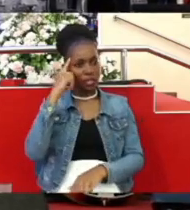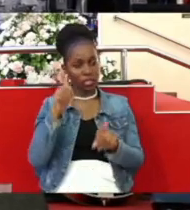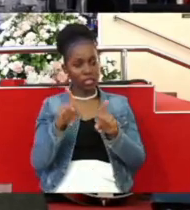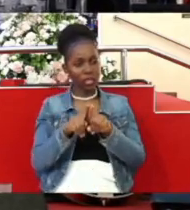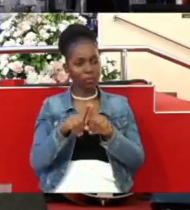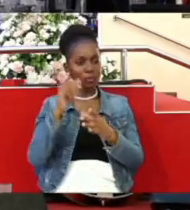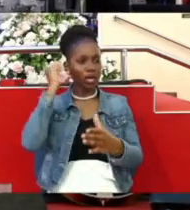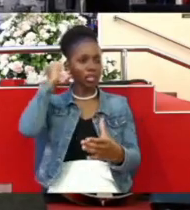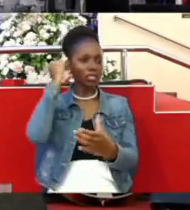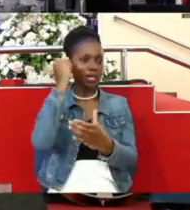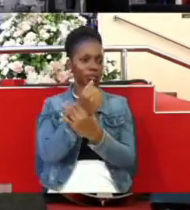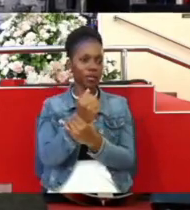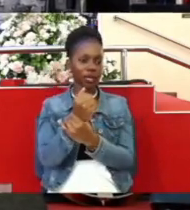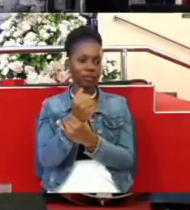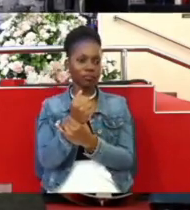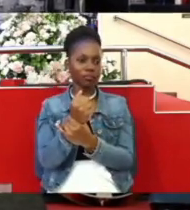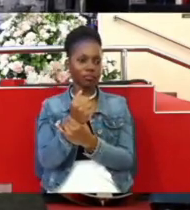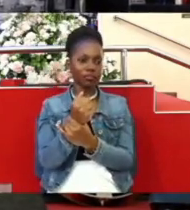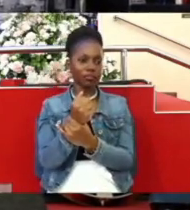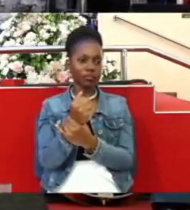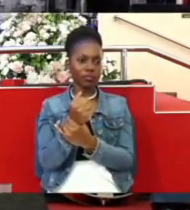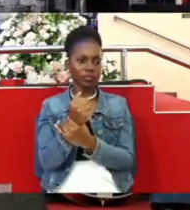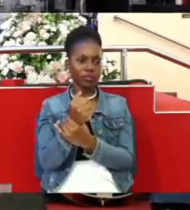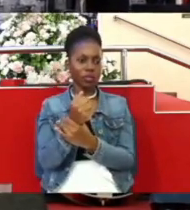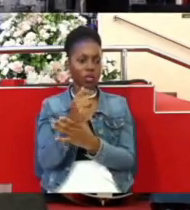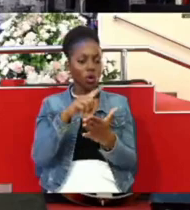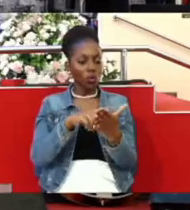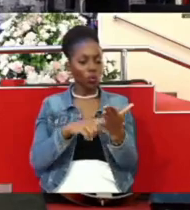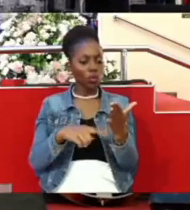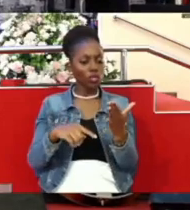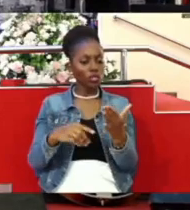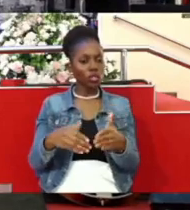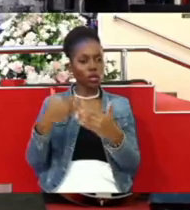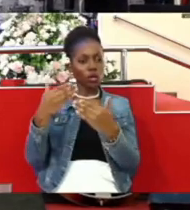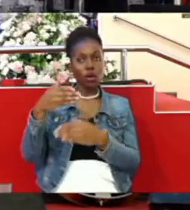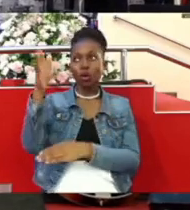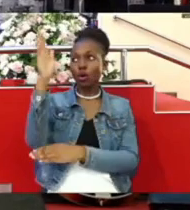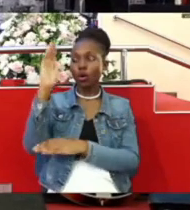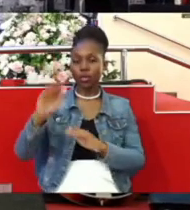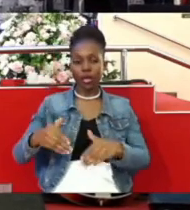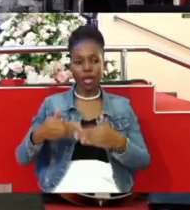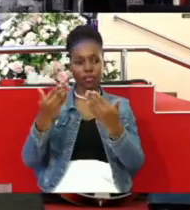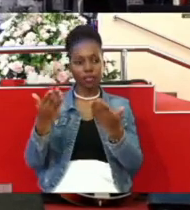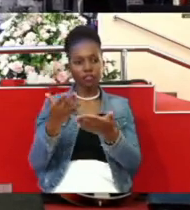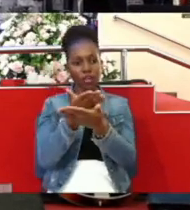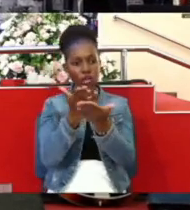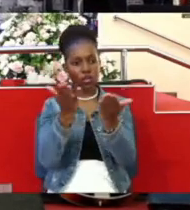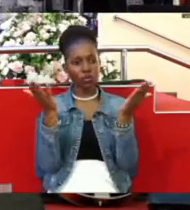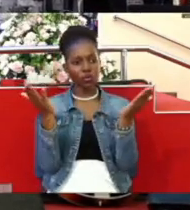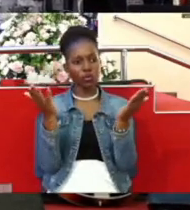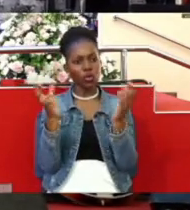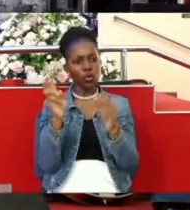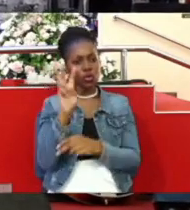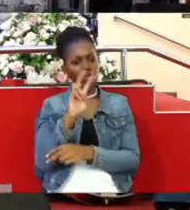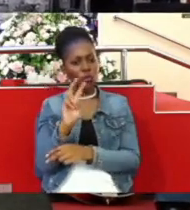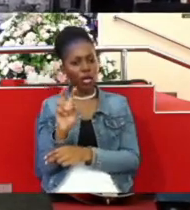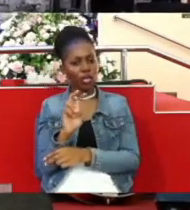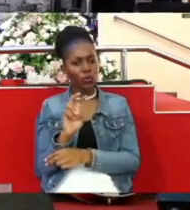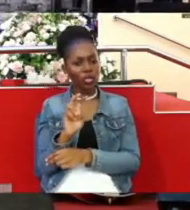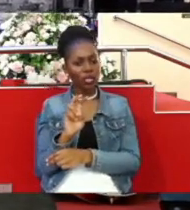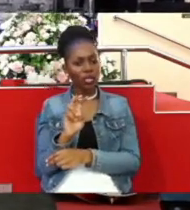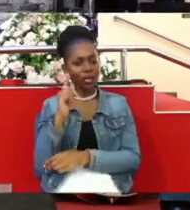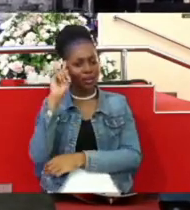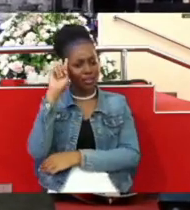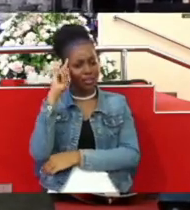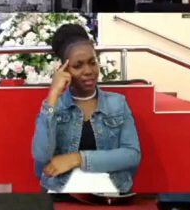You may not have a lot, whatever that God has given you. You are looking around and you are thinking, sasa